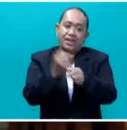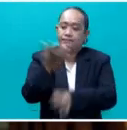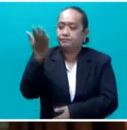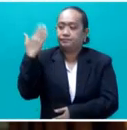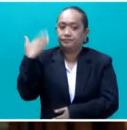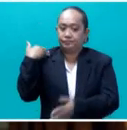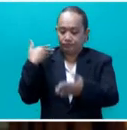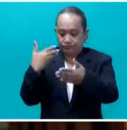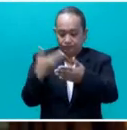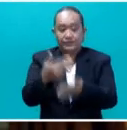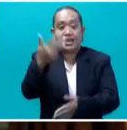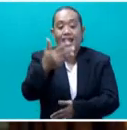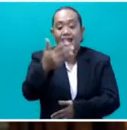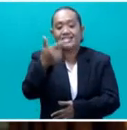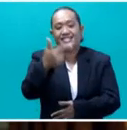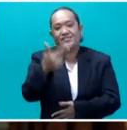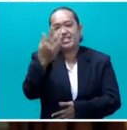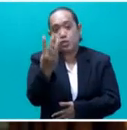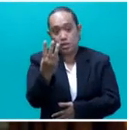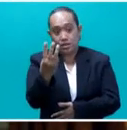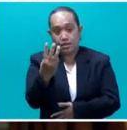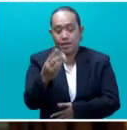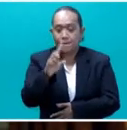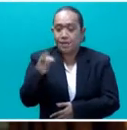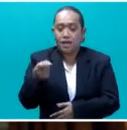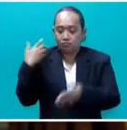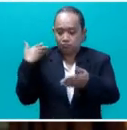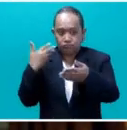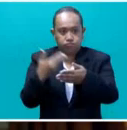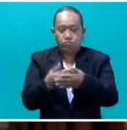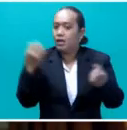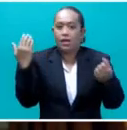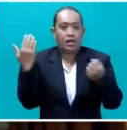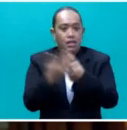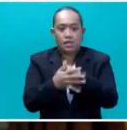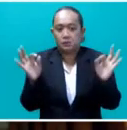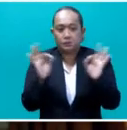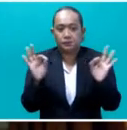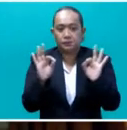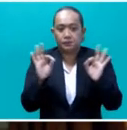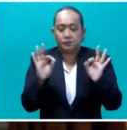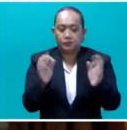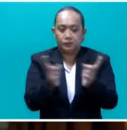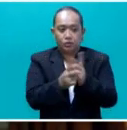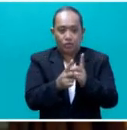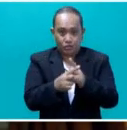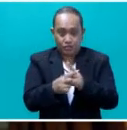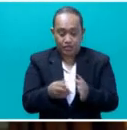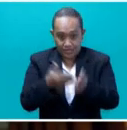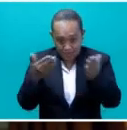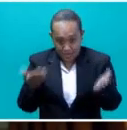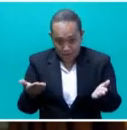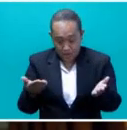However, since then, there were no further amendments, and a revised edition of the Act bearing all amendments was published